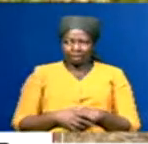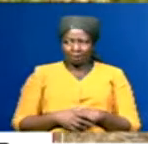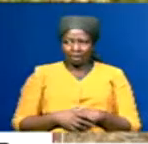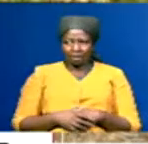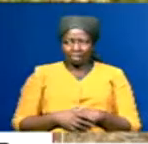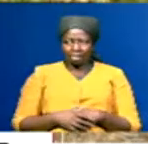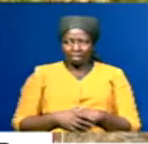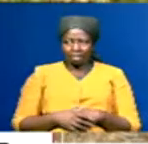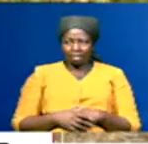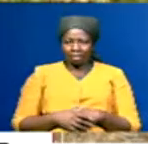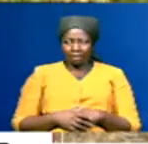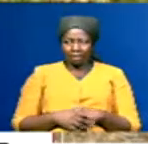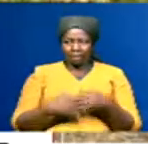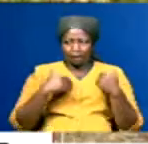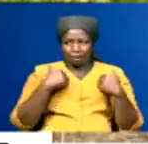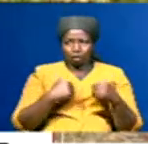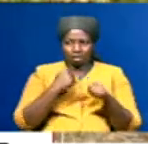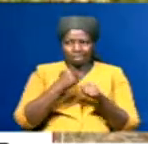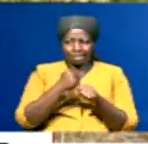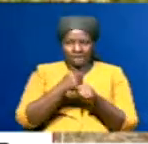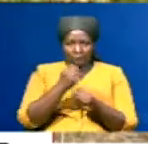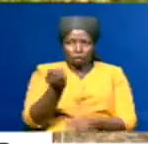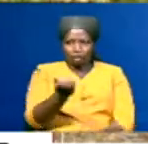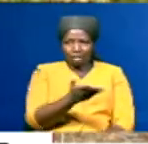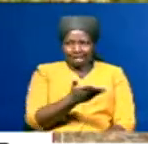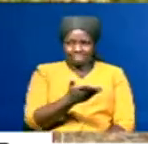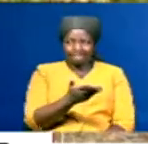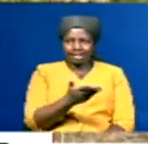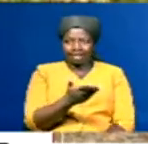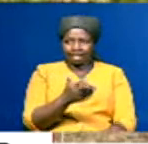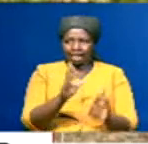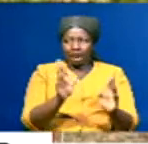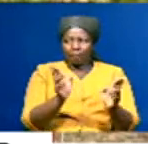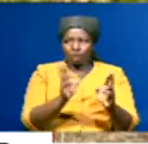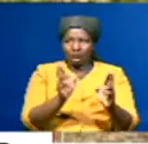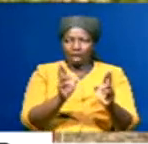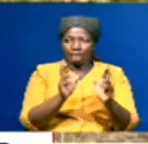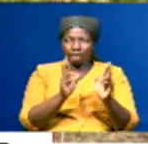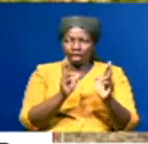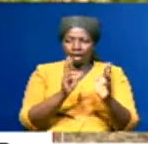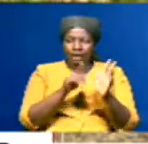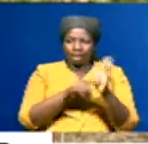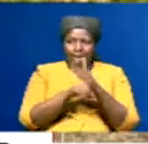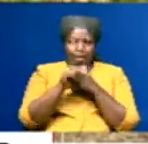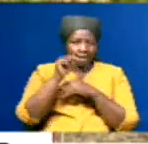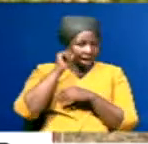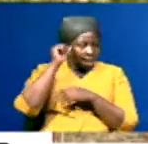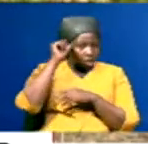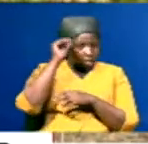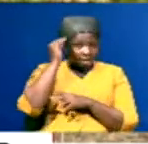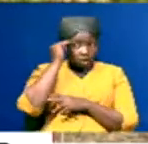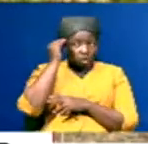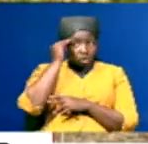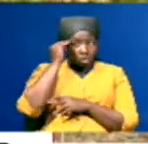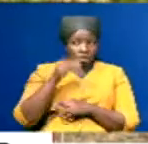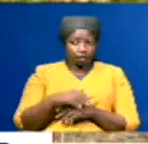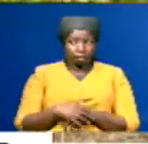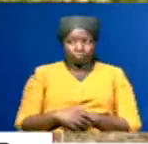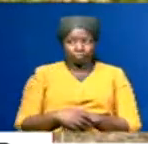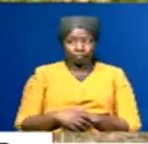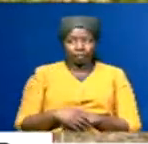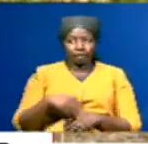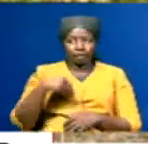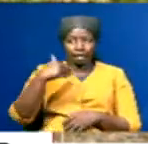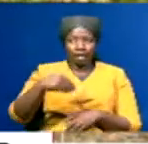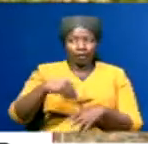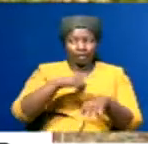end broadcasting. And I'm already in adult education. Every time there